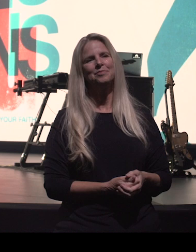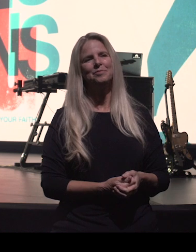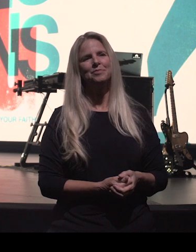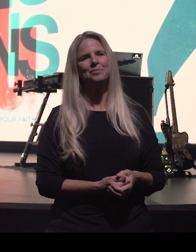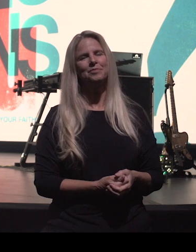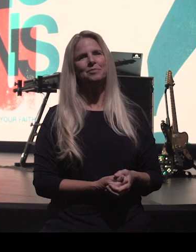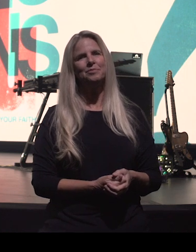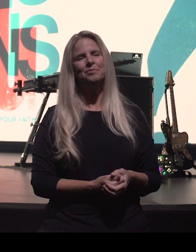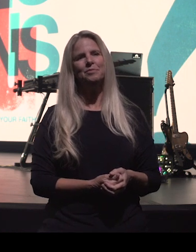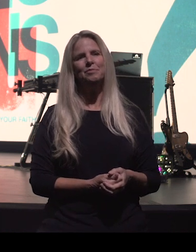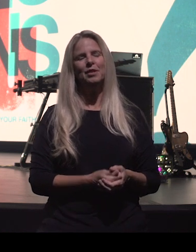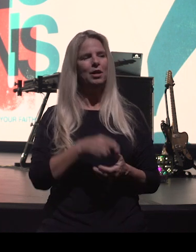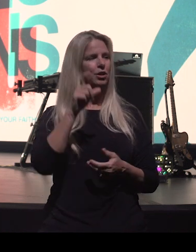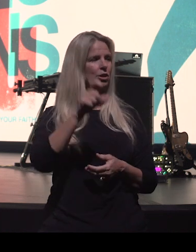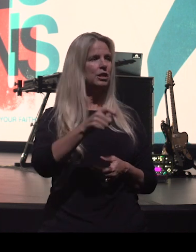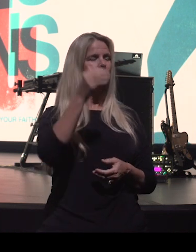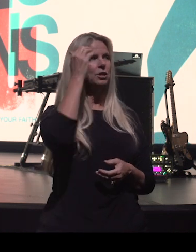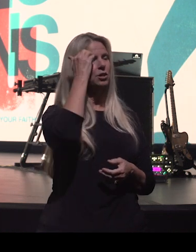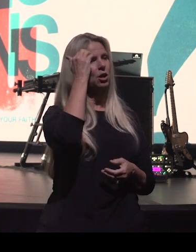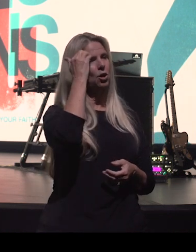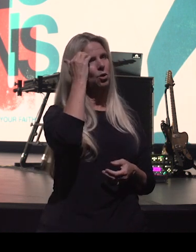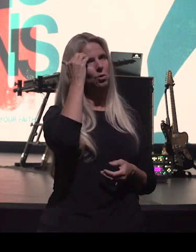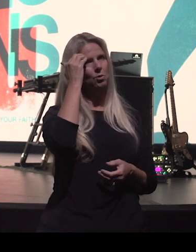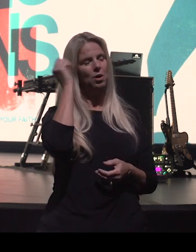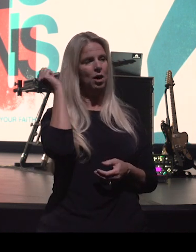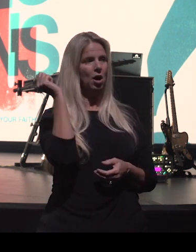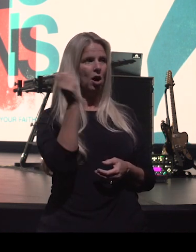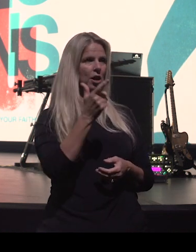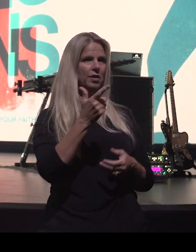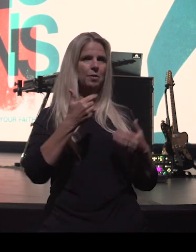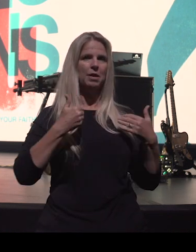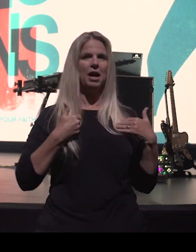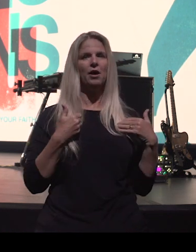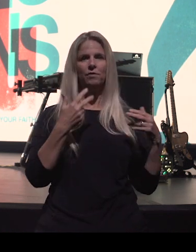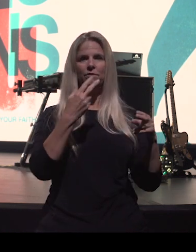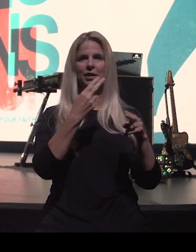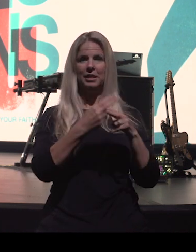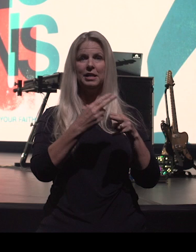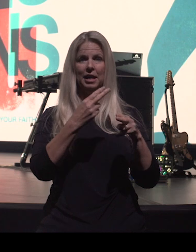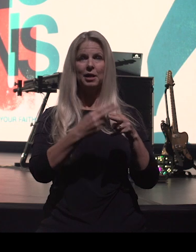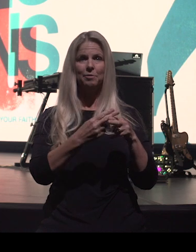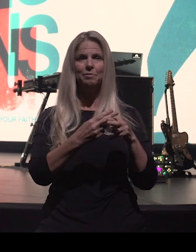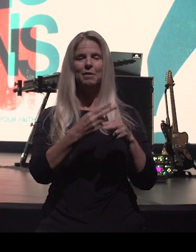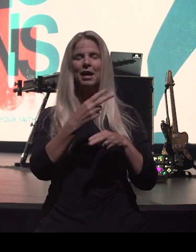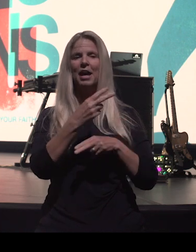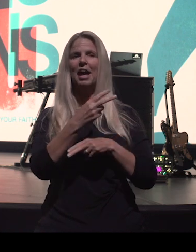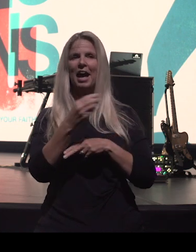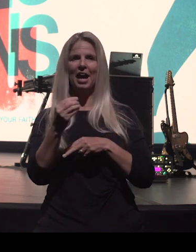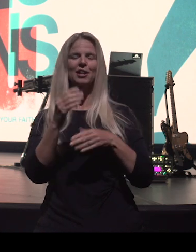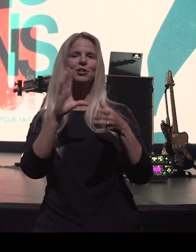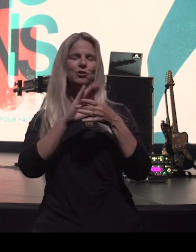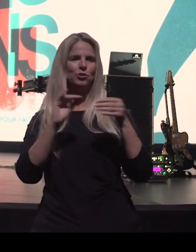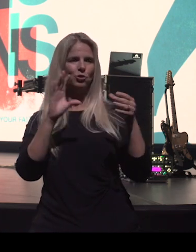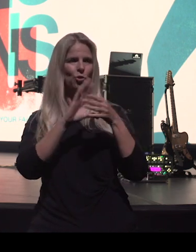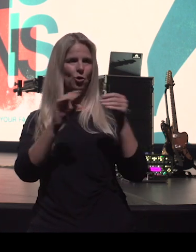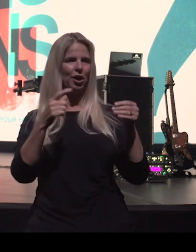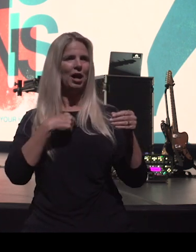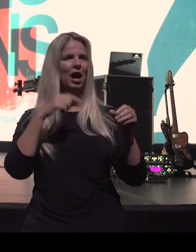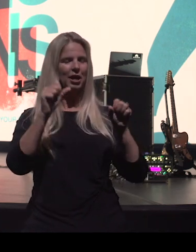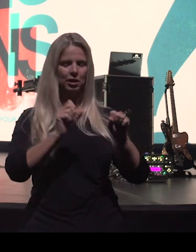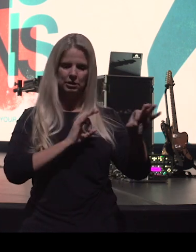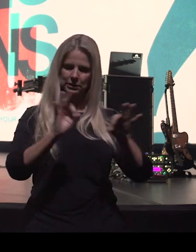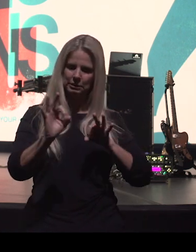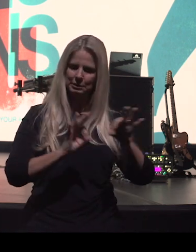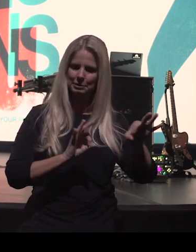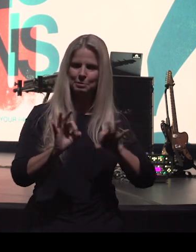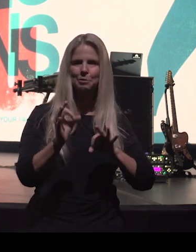you need to know, every one of those has a name and a story. And I could spend 30 minutes telling you stories